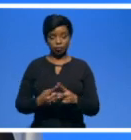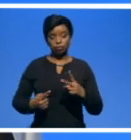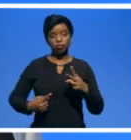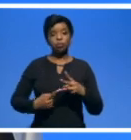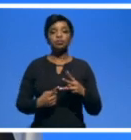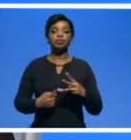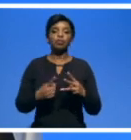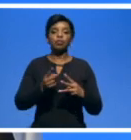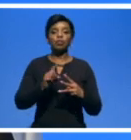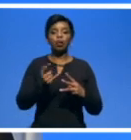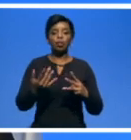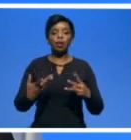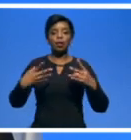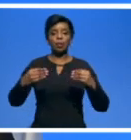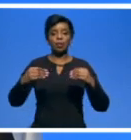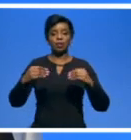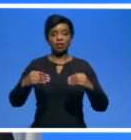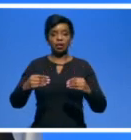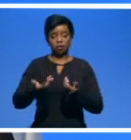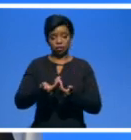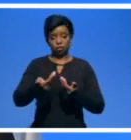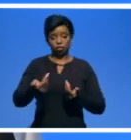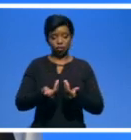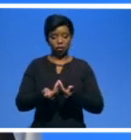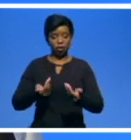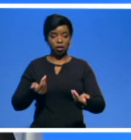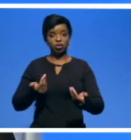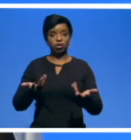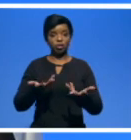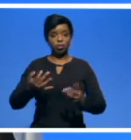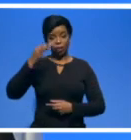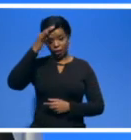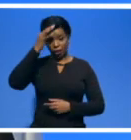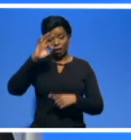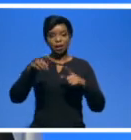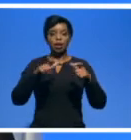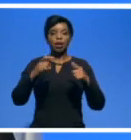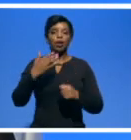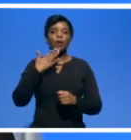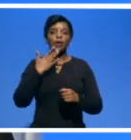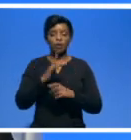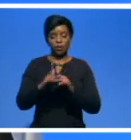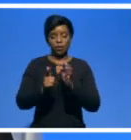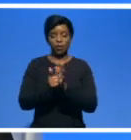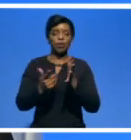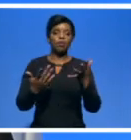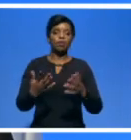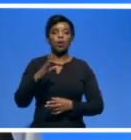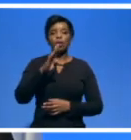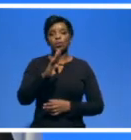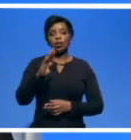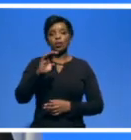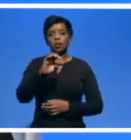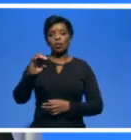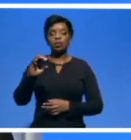segregation of businesses in the portal of government is governed by BEE legislation, and so race and gender are subsumed under